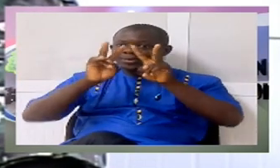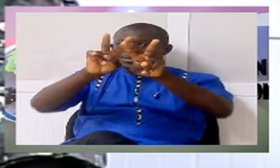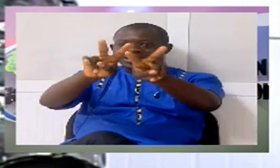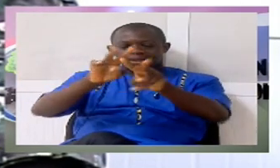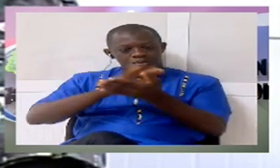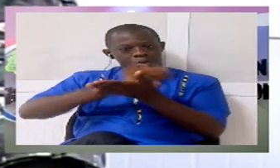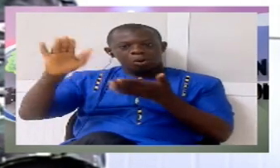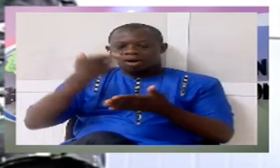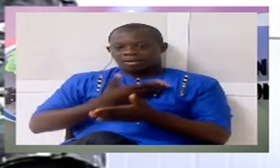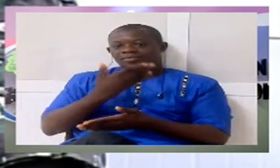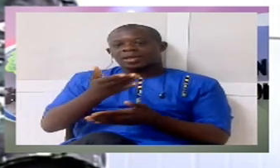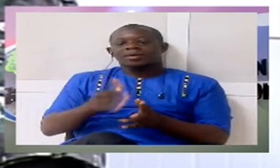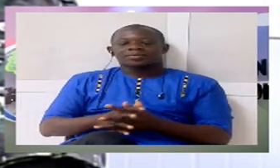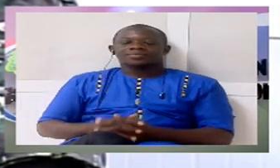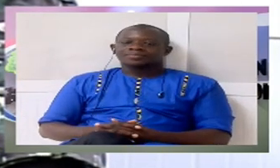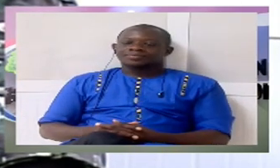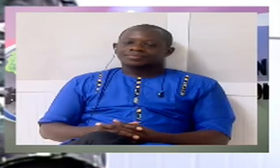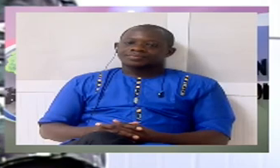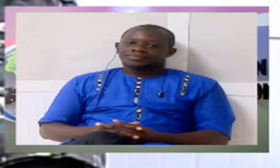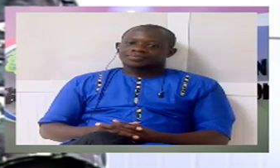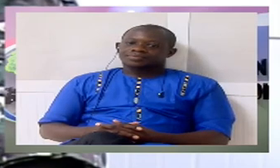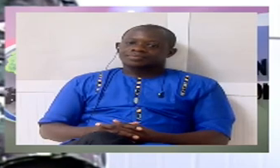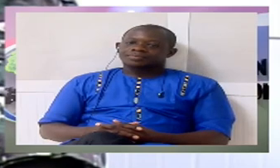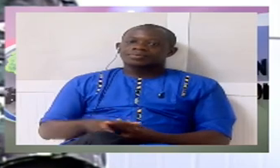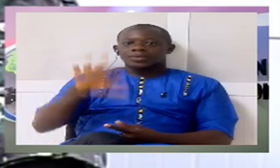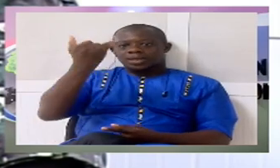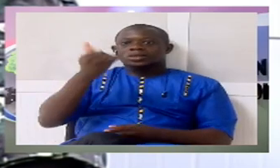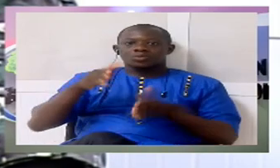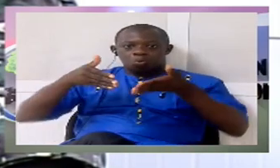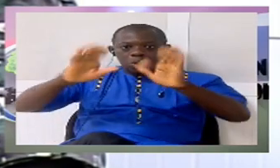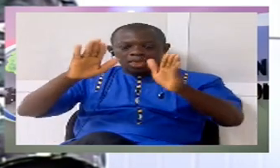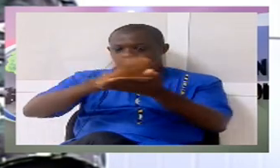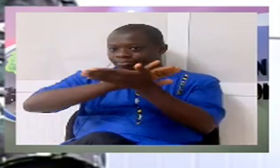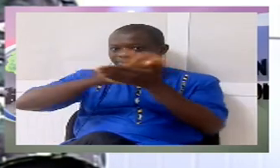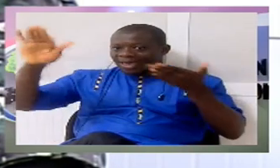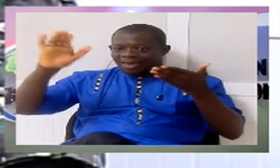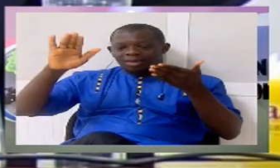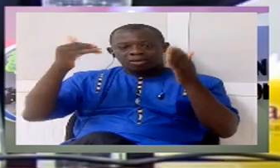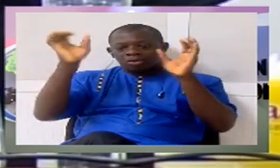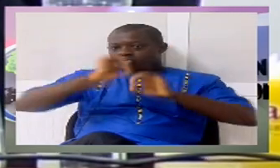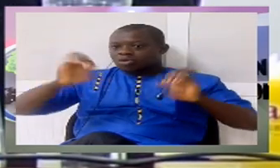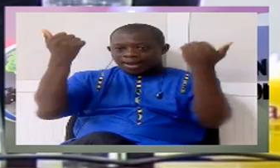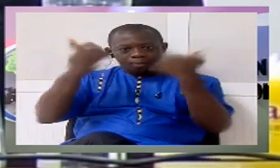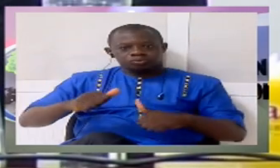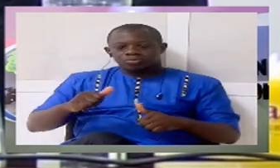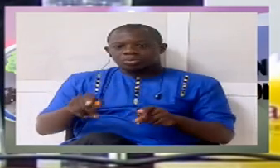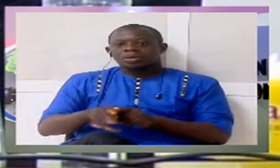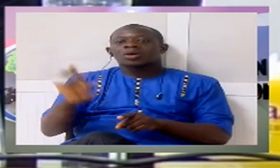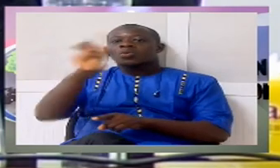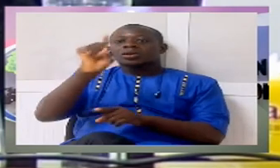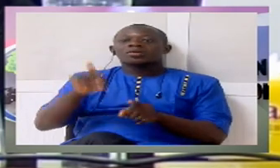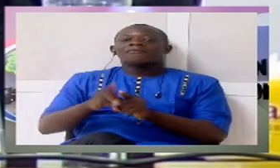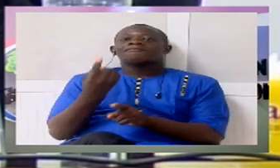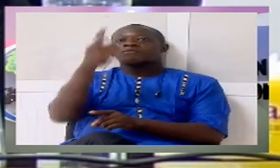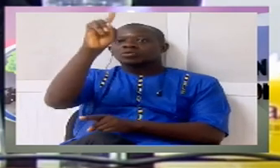fa digante Atlas be. Yes, the way was cleared. So it was clear. At what point did you first